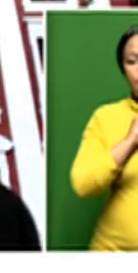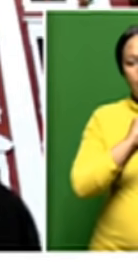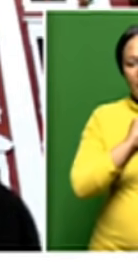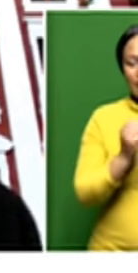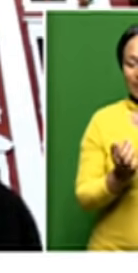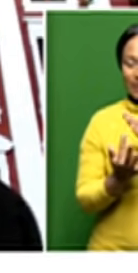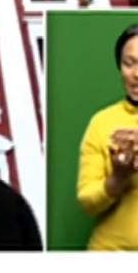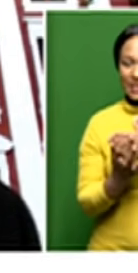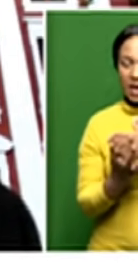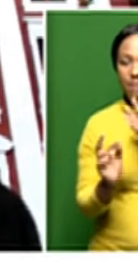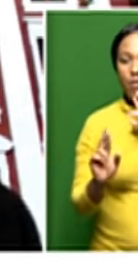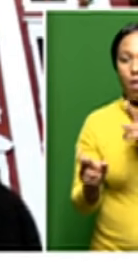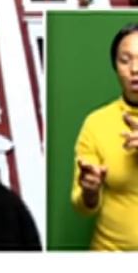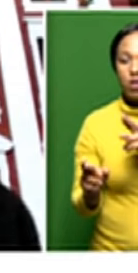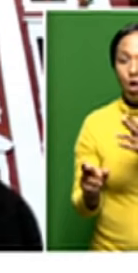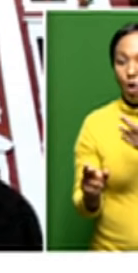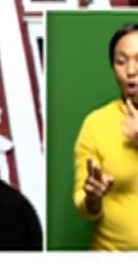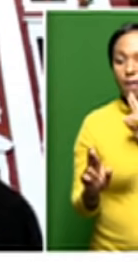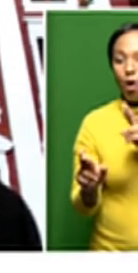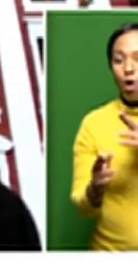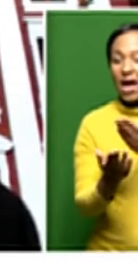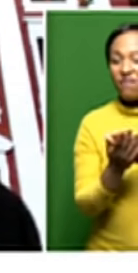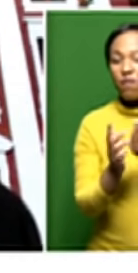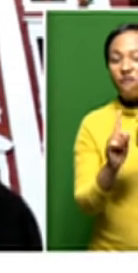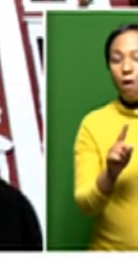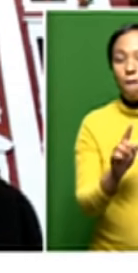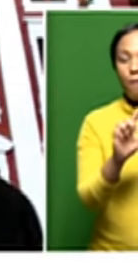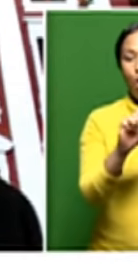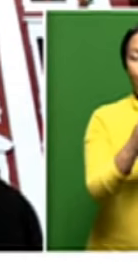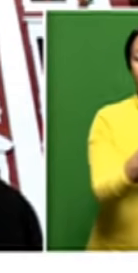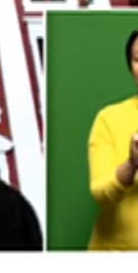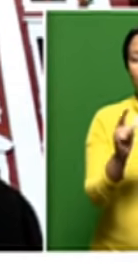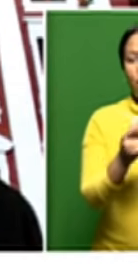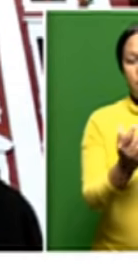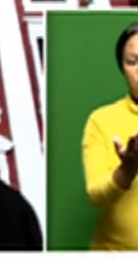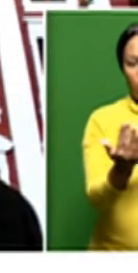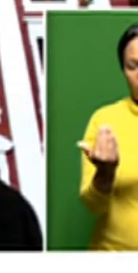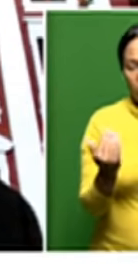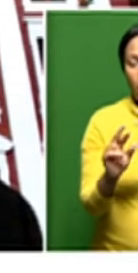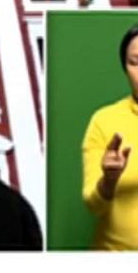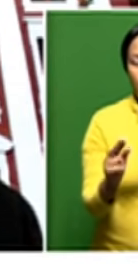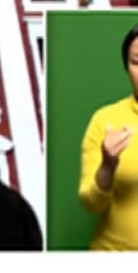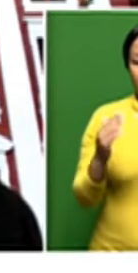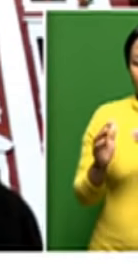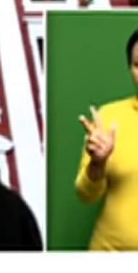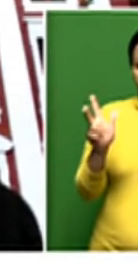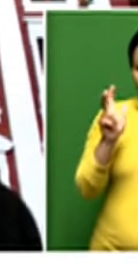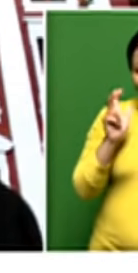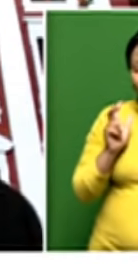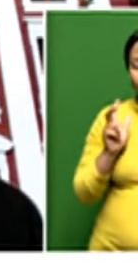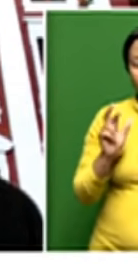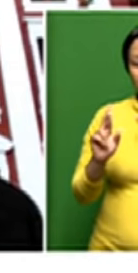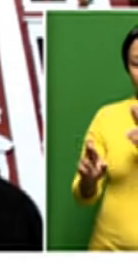interim report or a report available from all these different committees so that the House can start interrogating that report and,